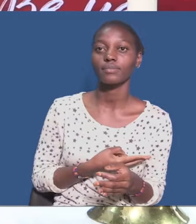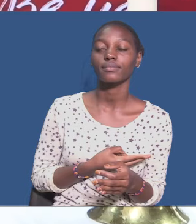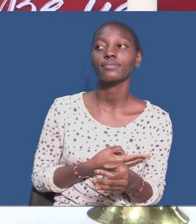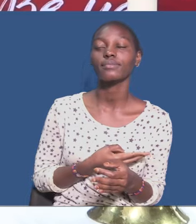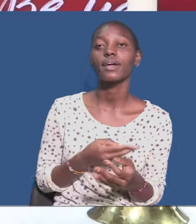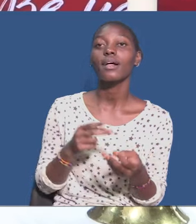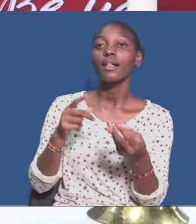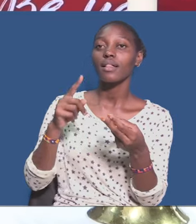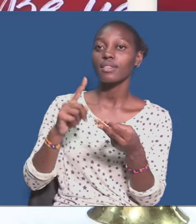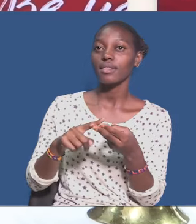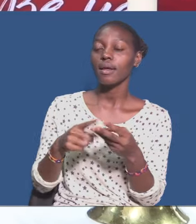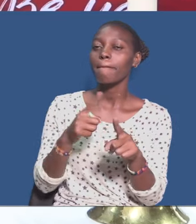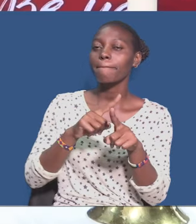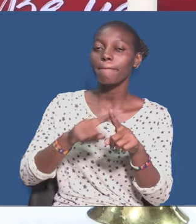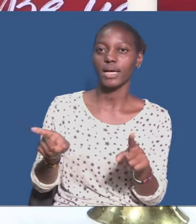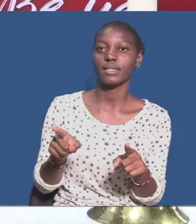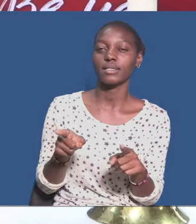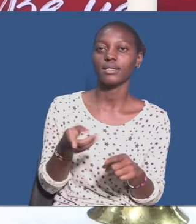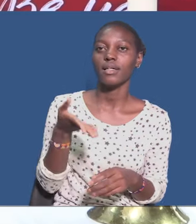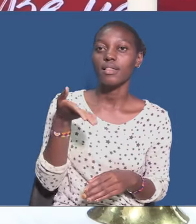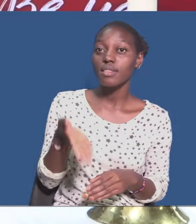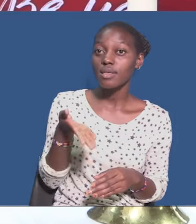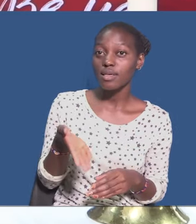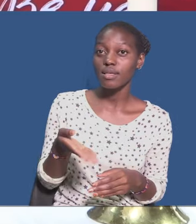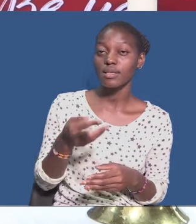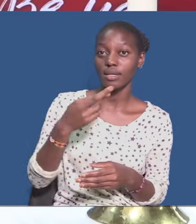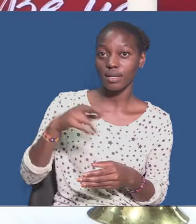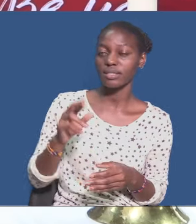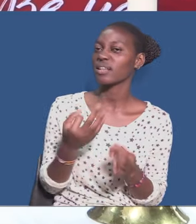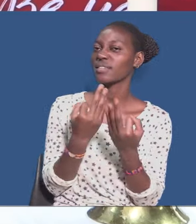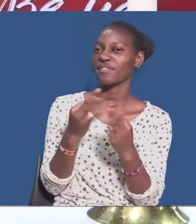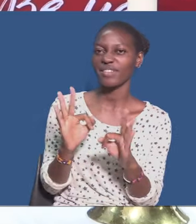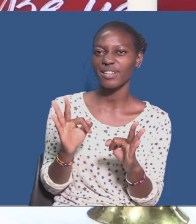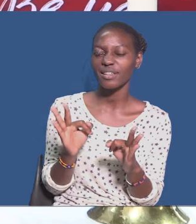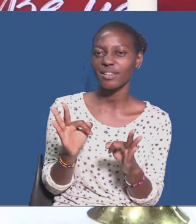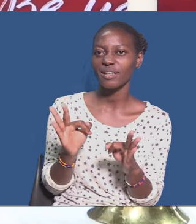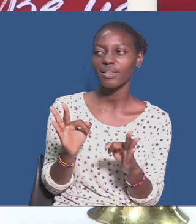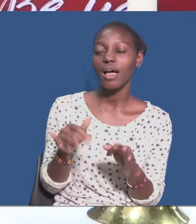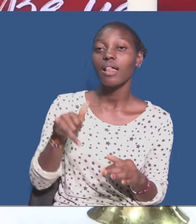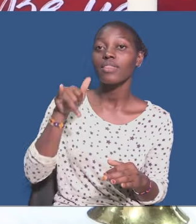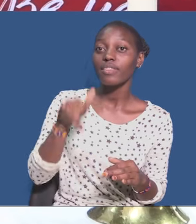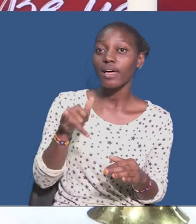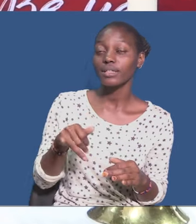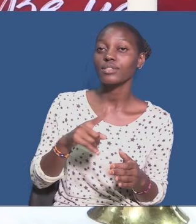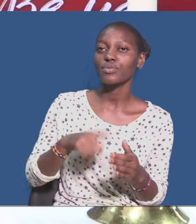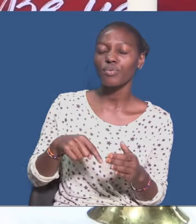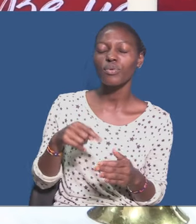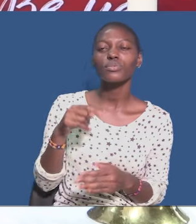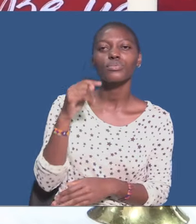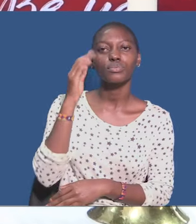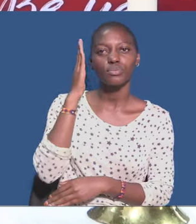freely. But is this righteousness free? That is what we explore